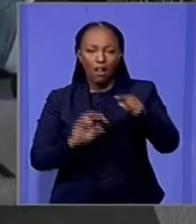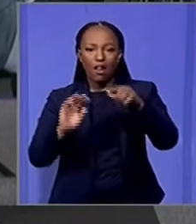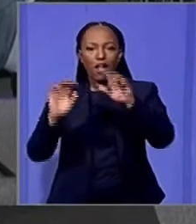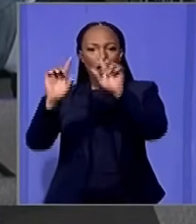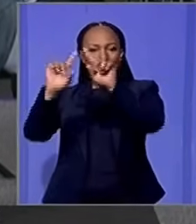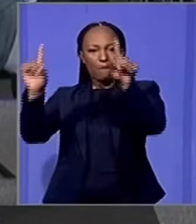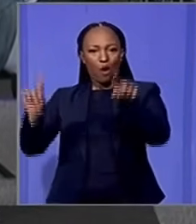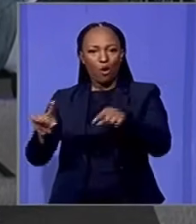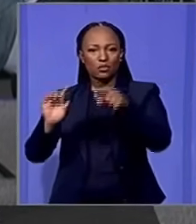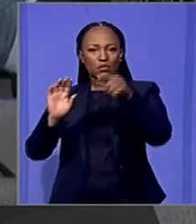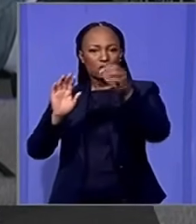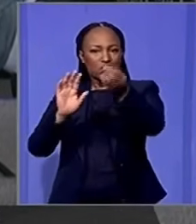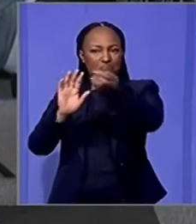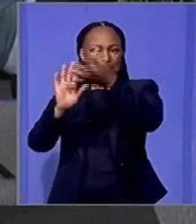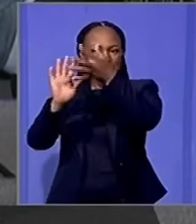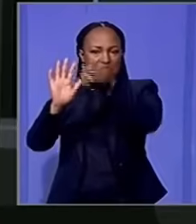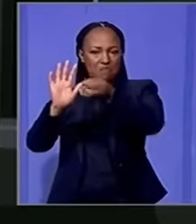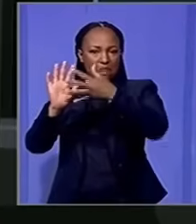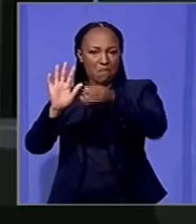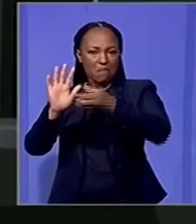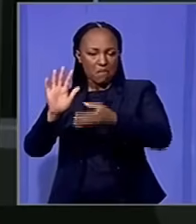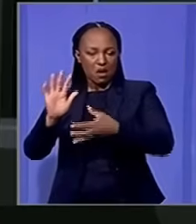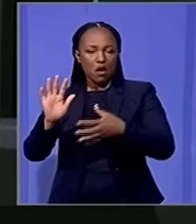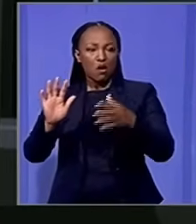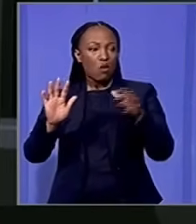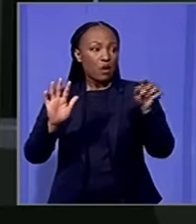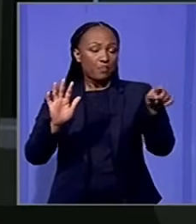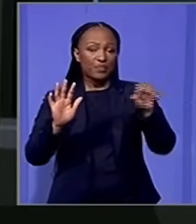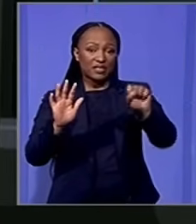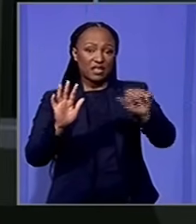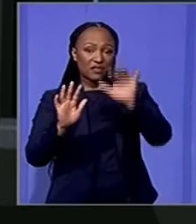maafrika borwa a šetše a latlhetše sa bona